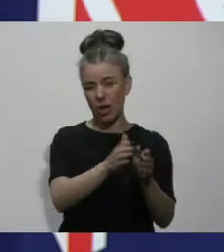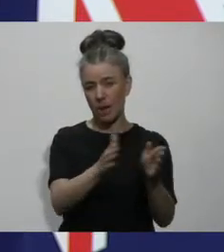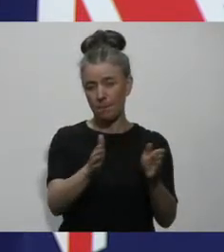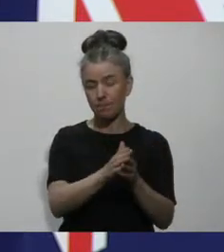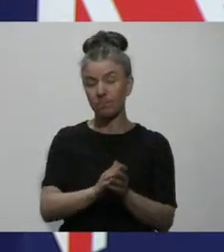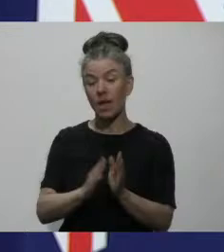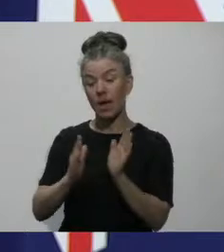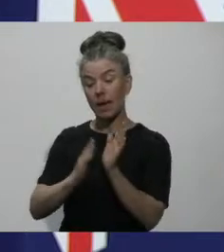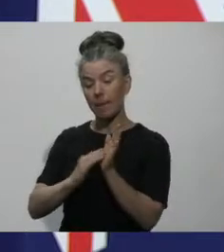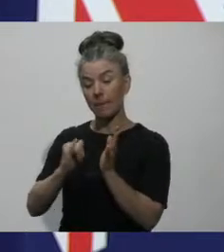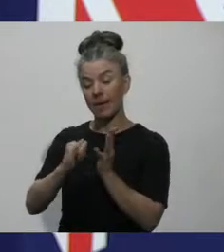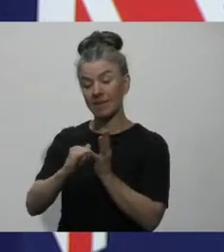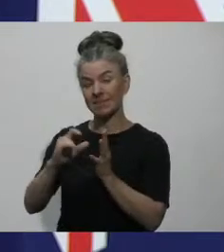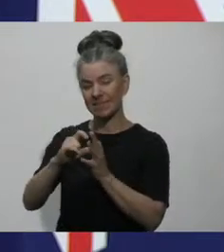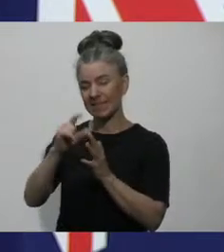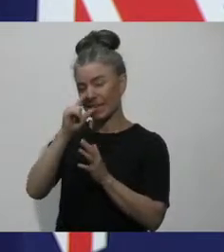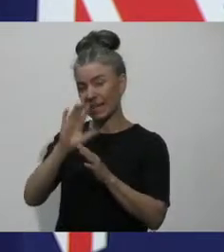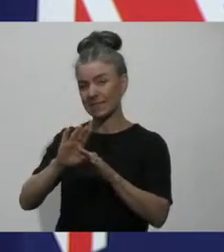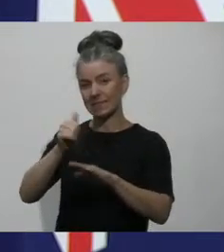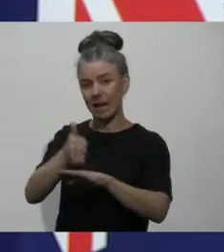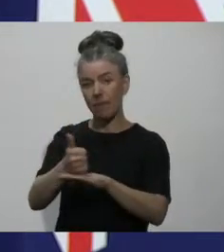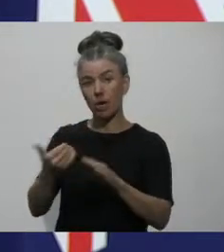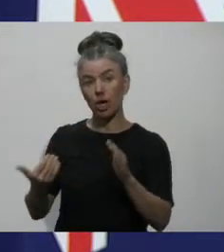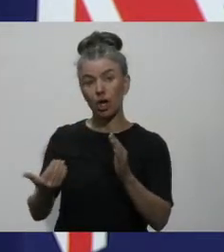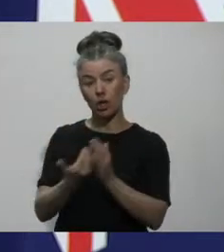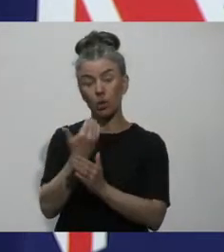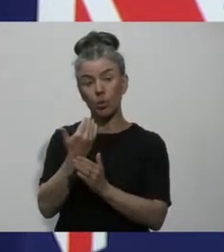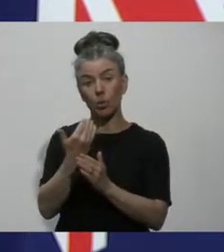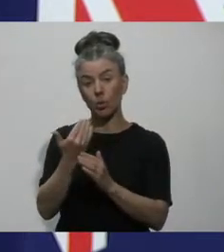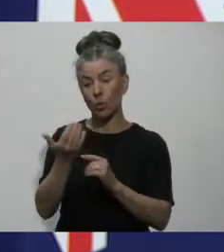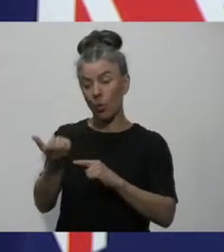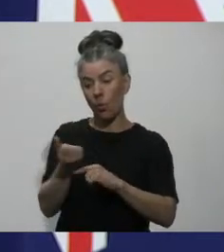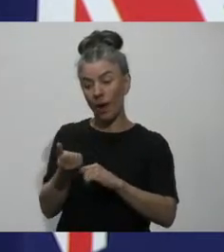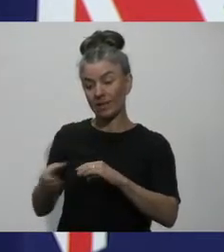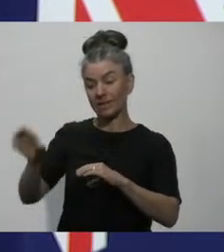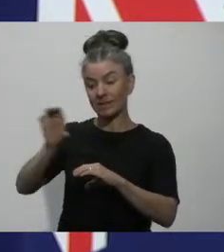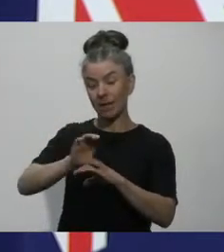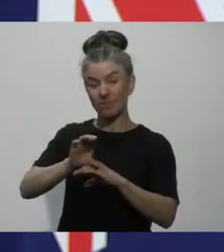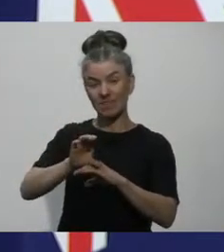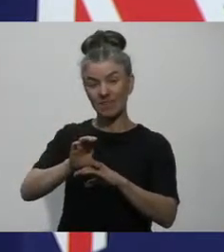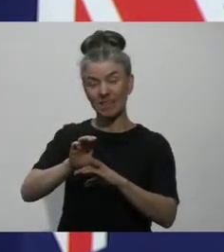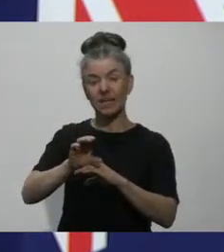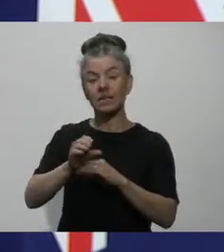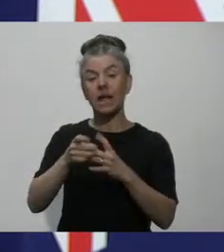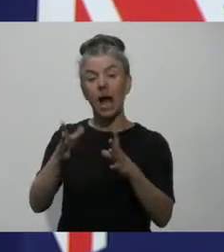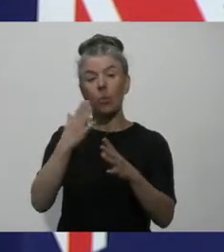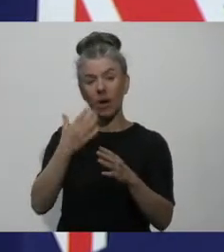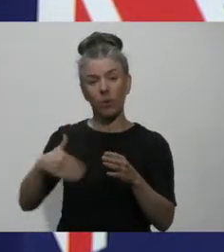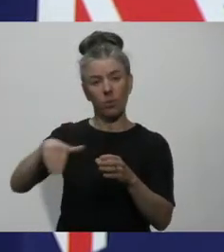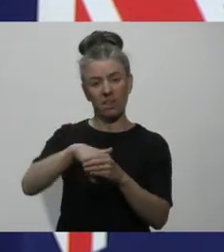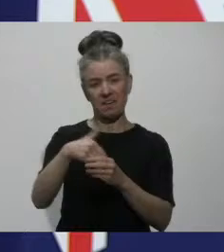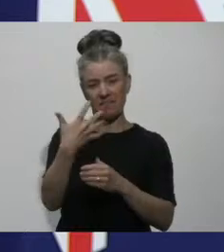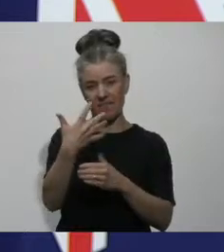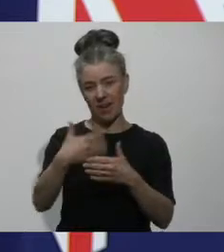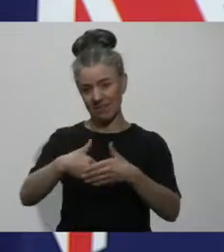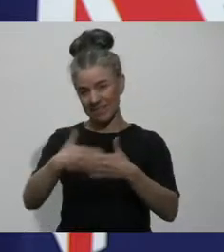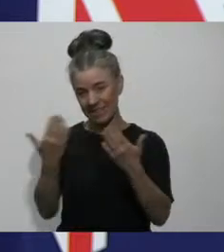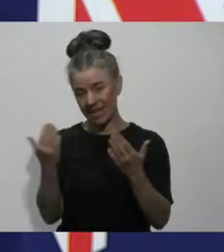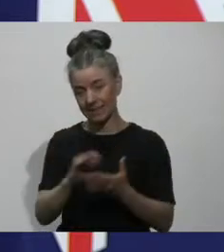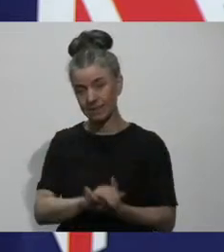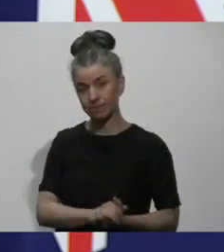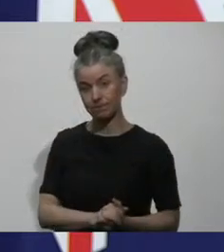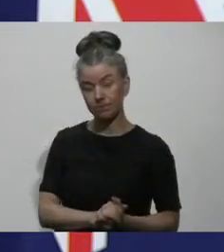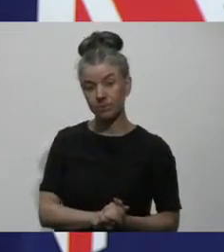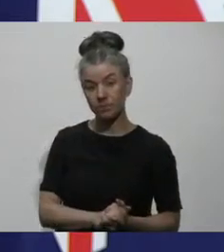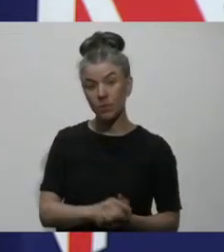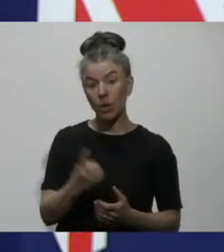able to implement the new wage subsidy scheme within 5 days. It is also very important to note that applications